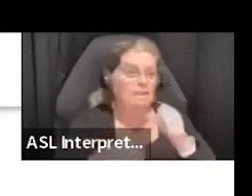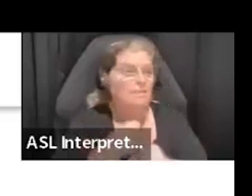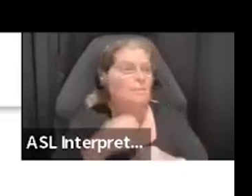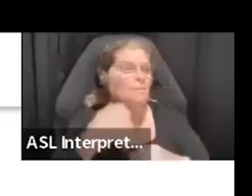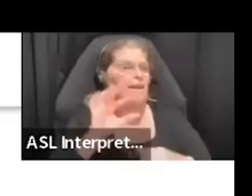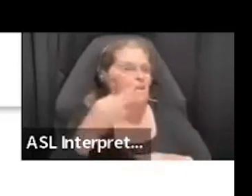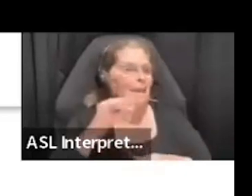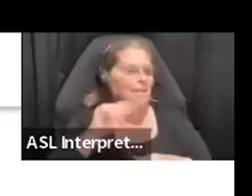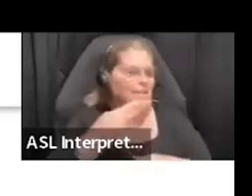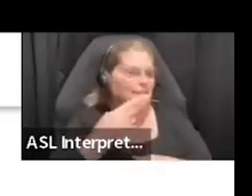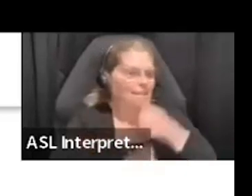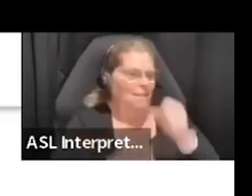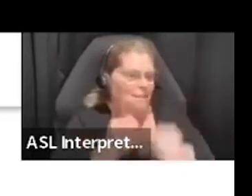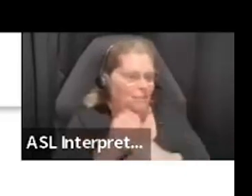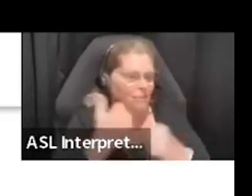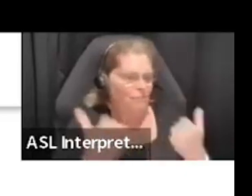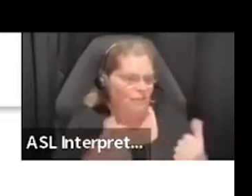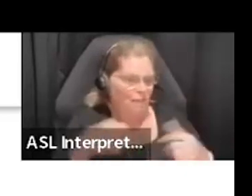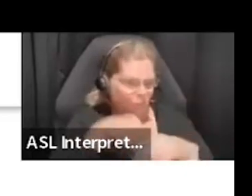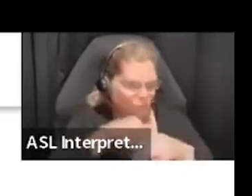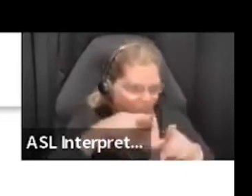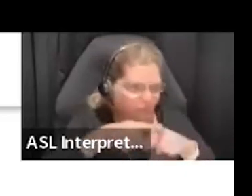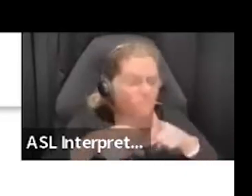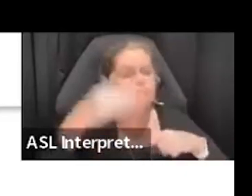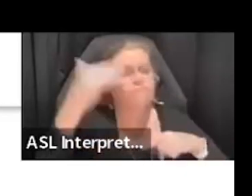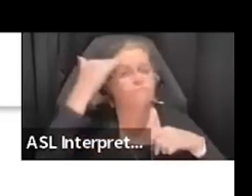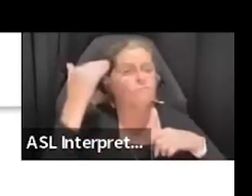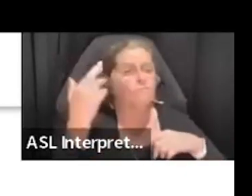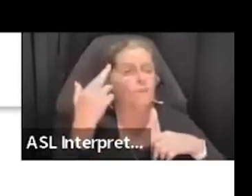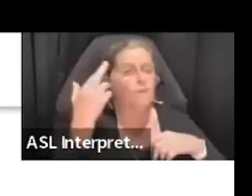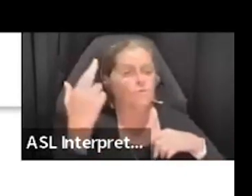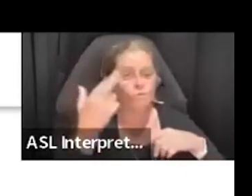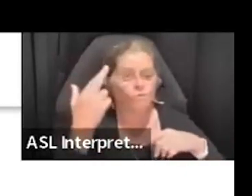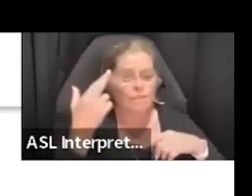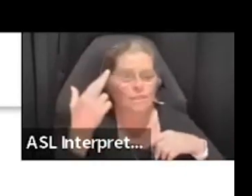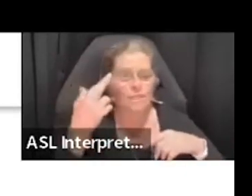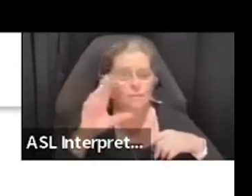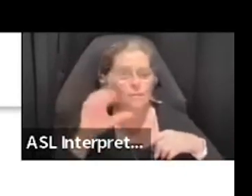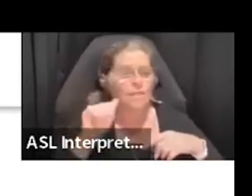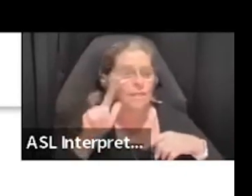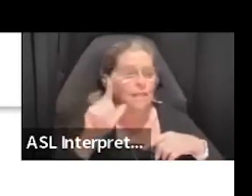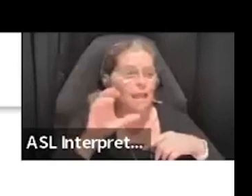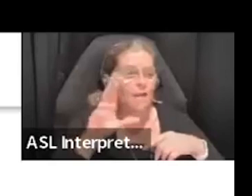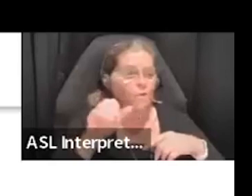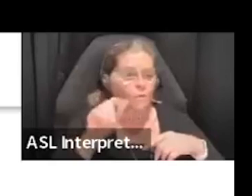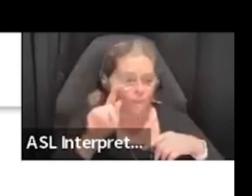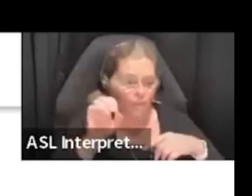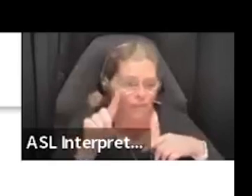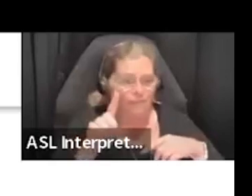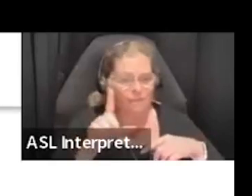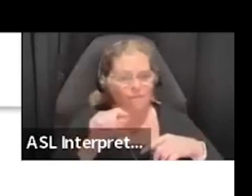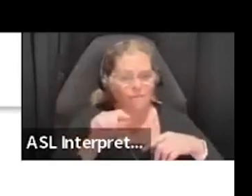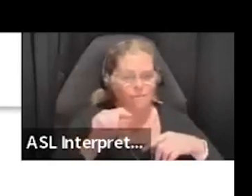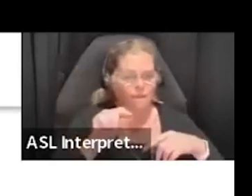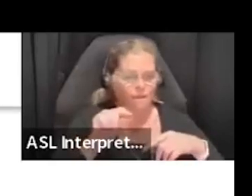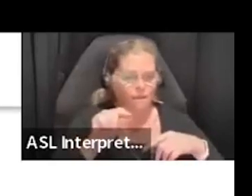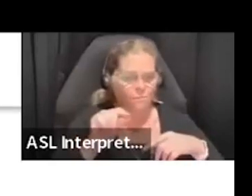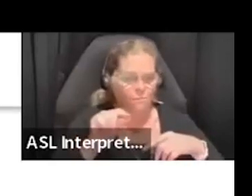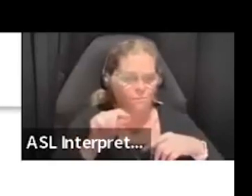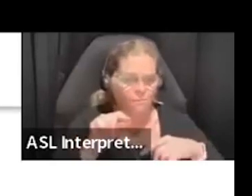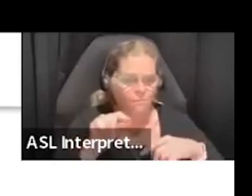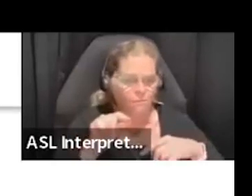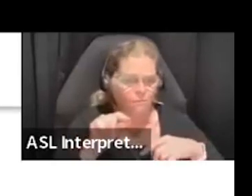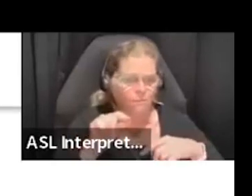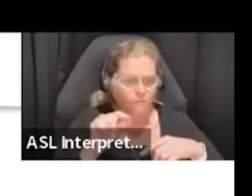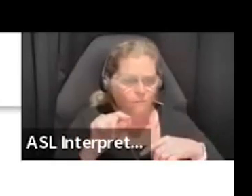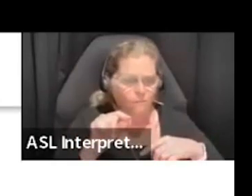19. And we know that reasonably calculated comes from the Andrew F. case from 2017. And it